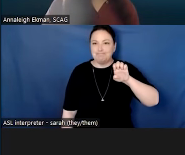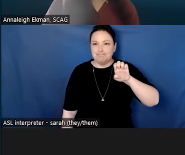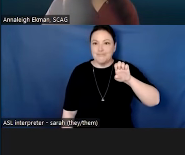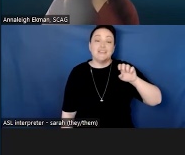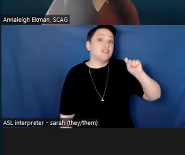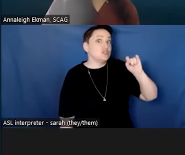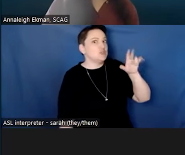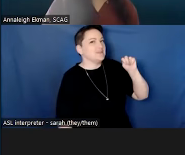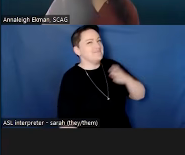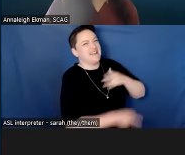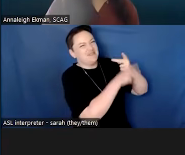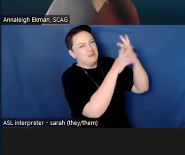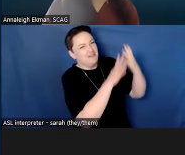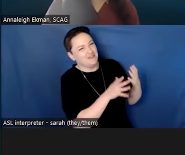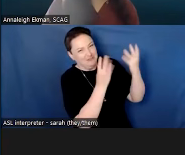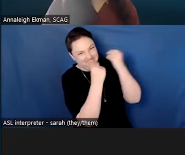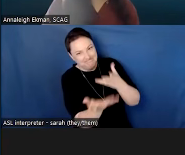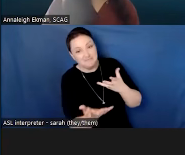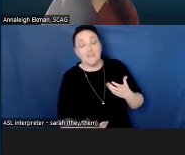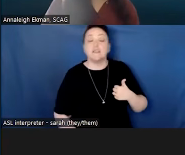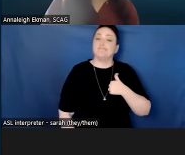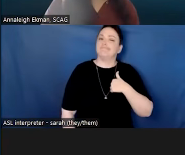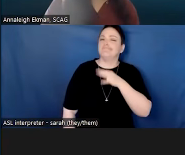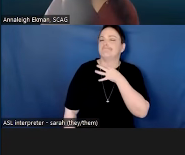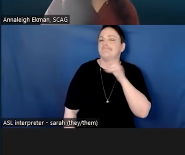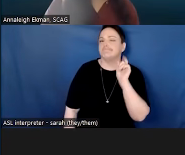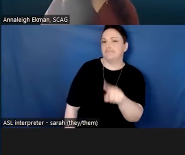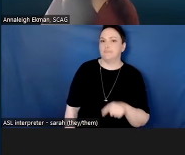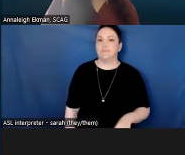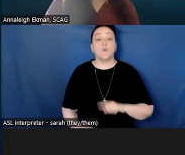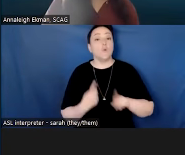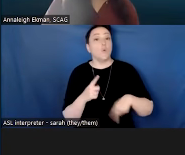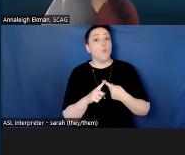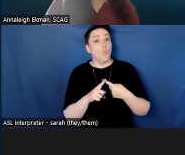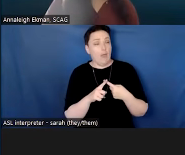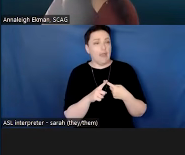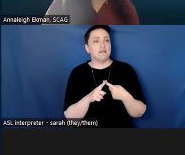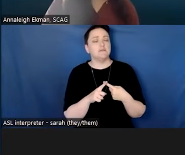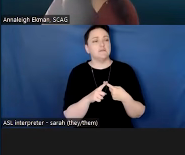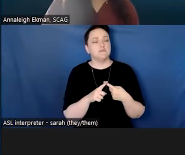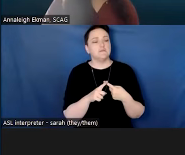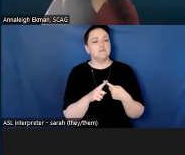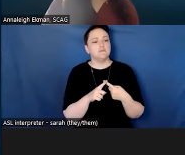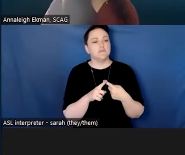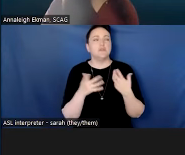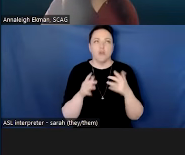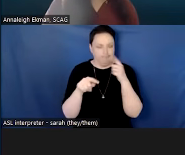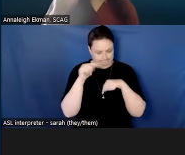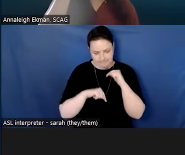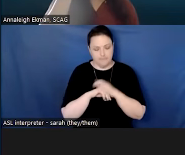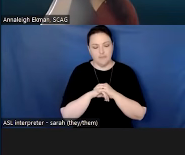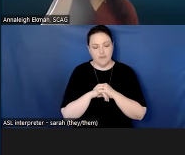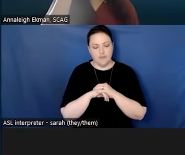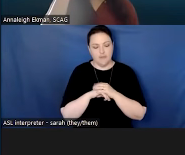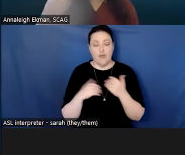supervisor. I have a question. So when you say properly, okay, so we have the